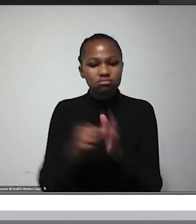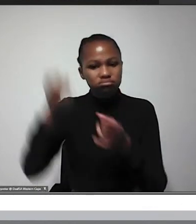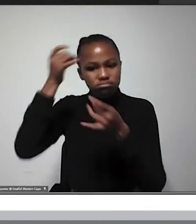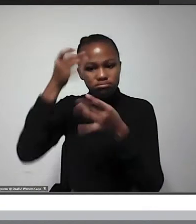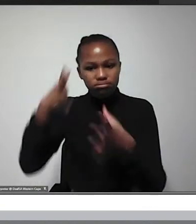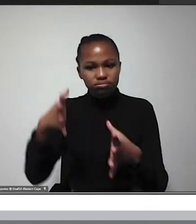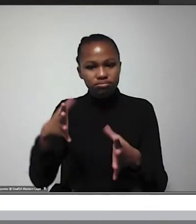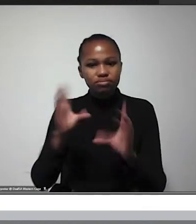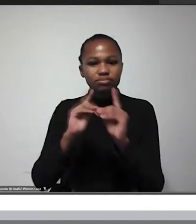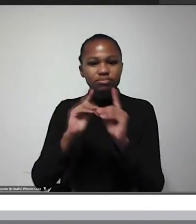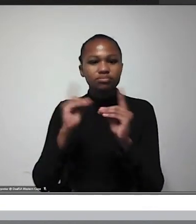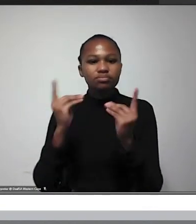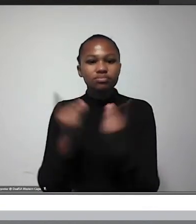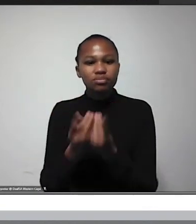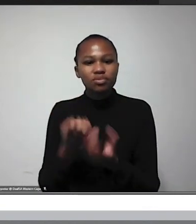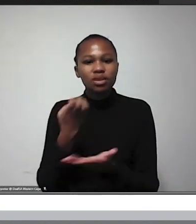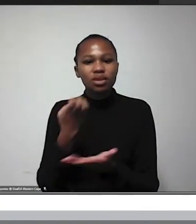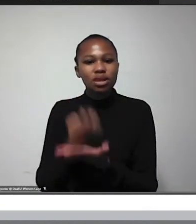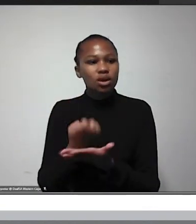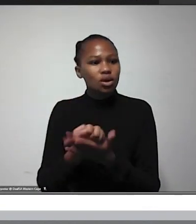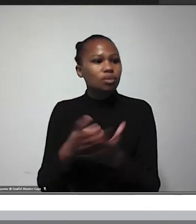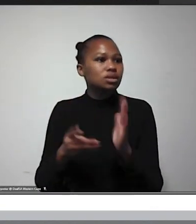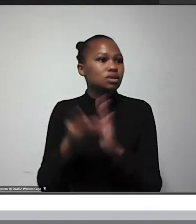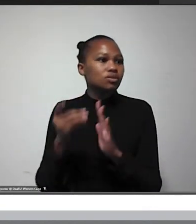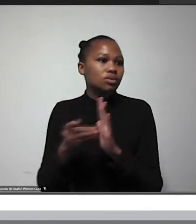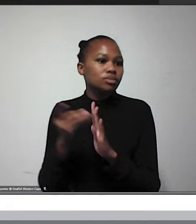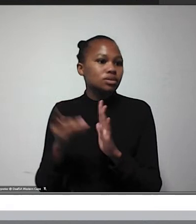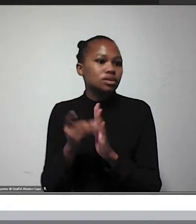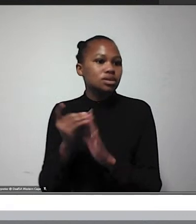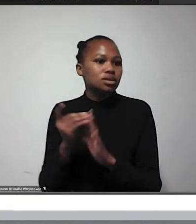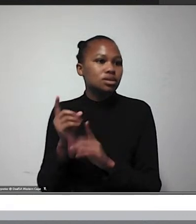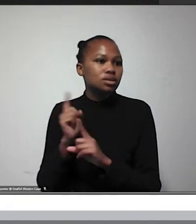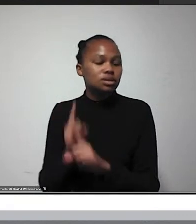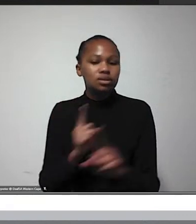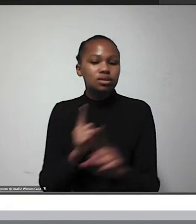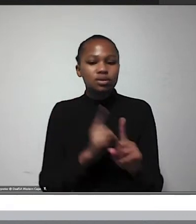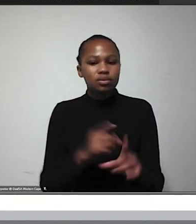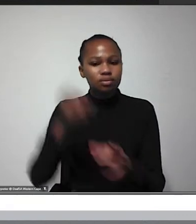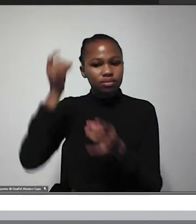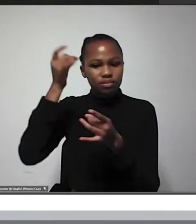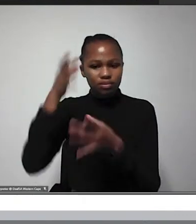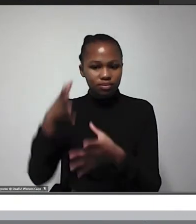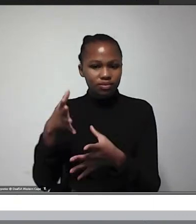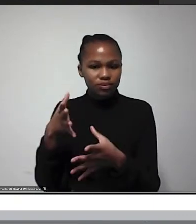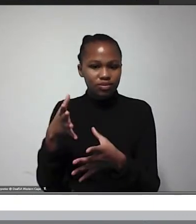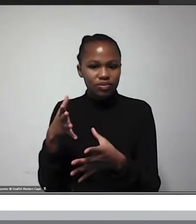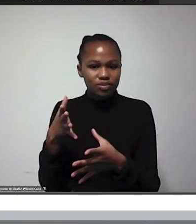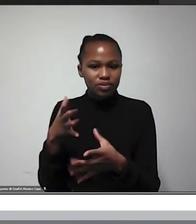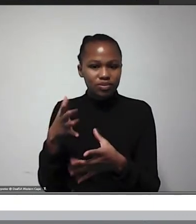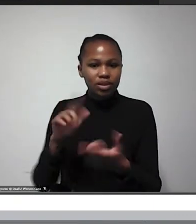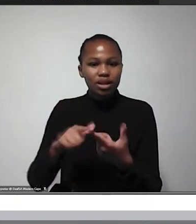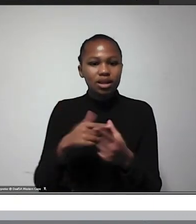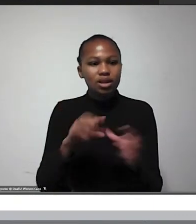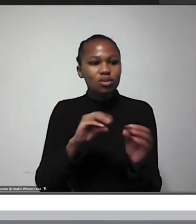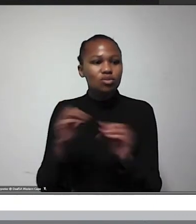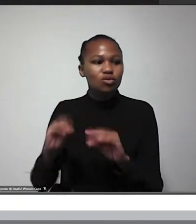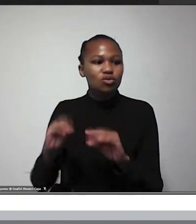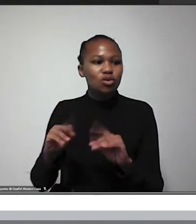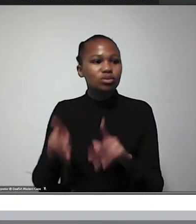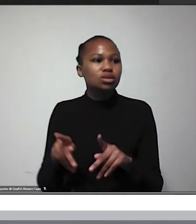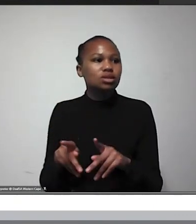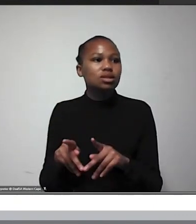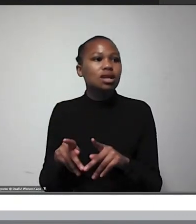of Economic Development and Tourism. That'll be followed by a briefing on WESCO, and then we'll go into an opportunity